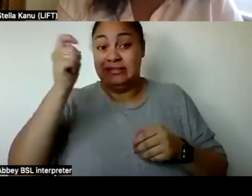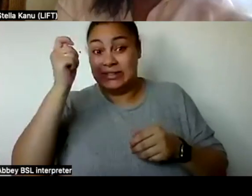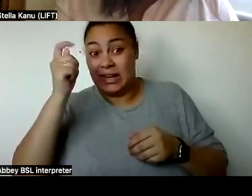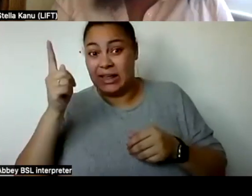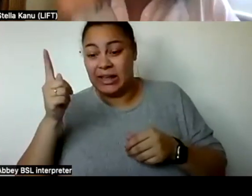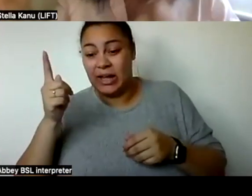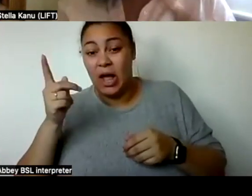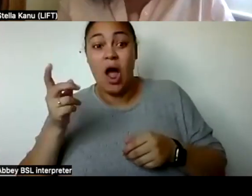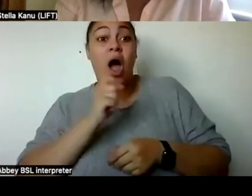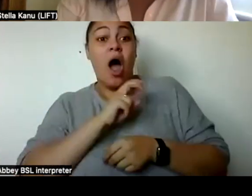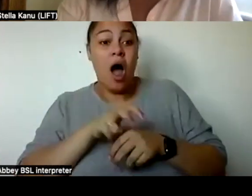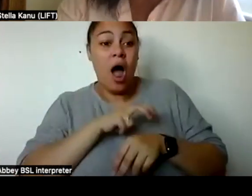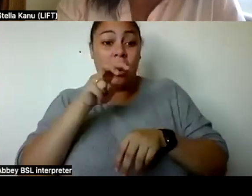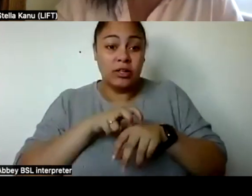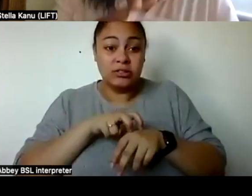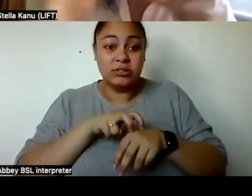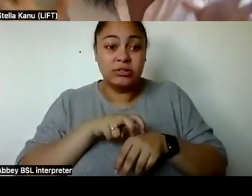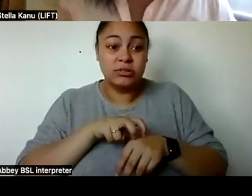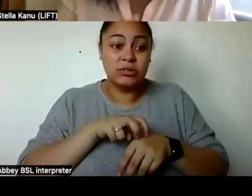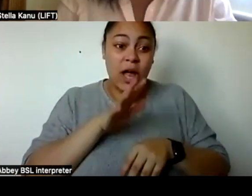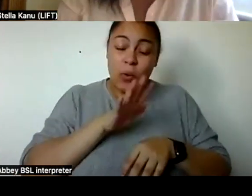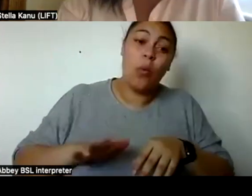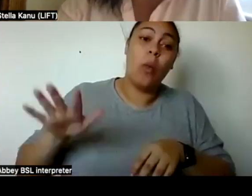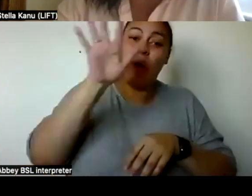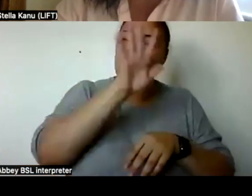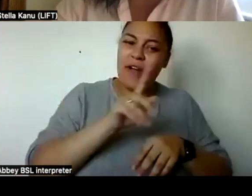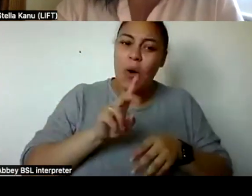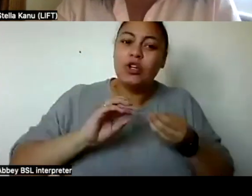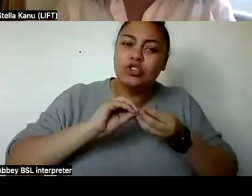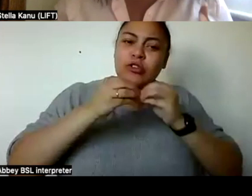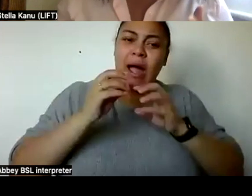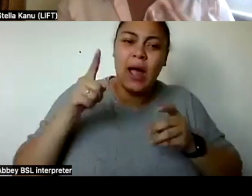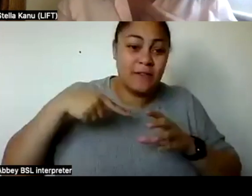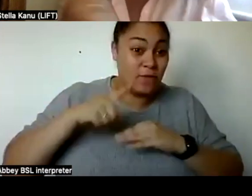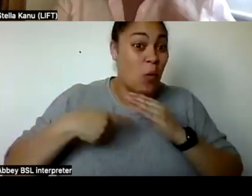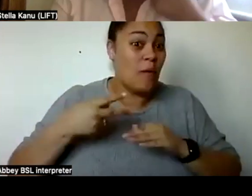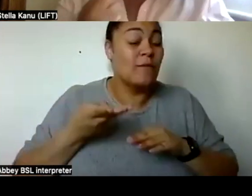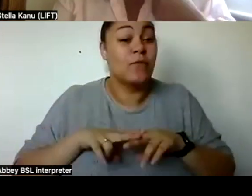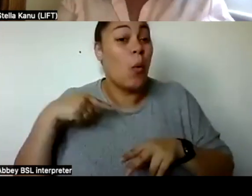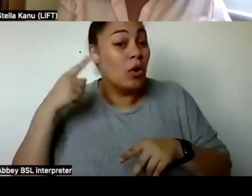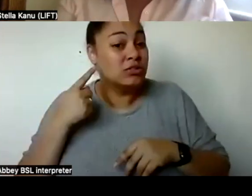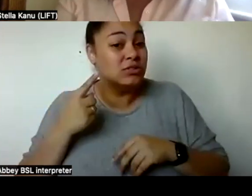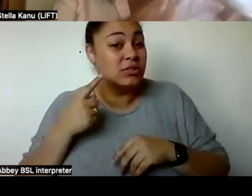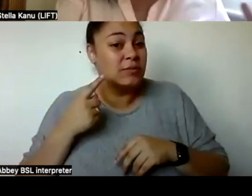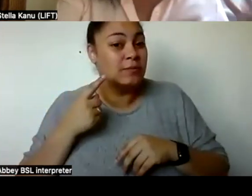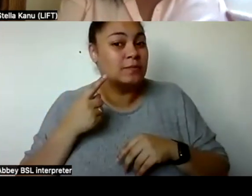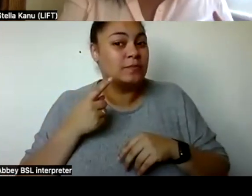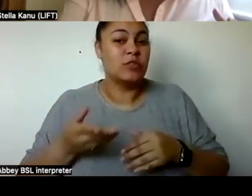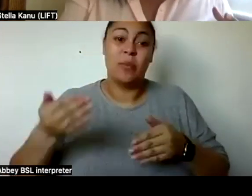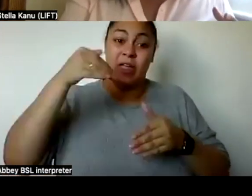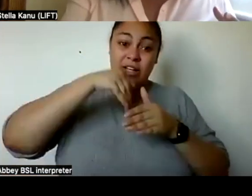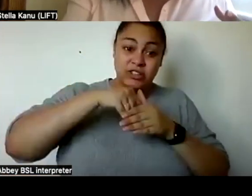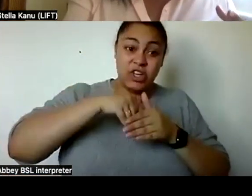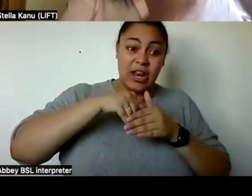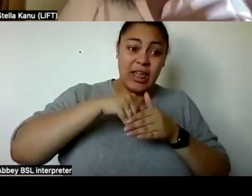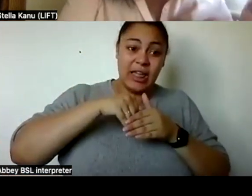and Ireland and all over, creating a model that might exist for London. So there's something about us internally making some